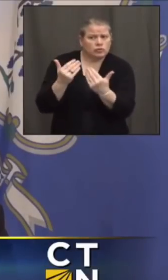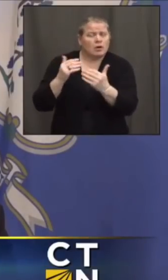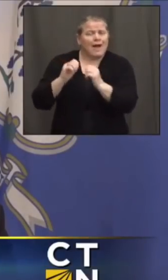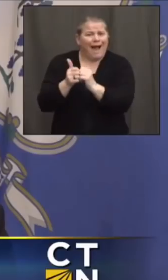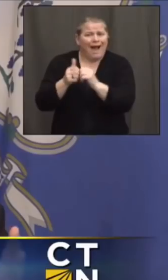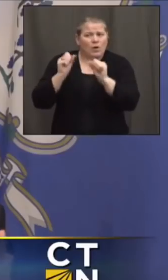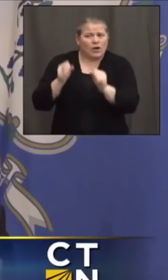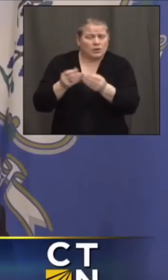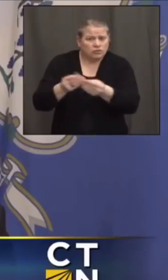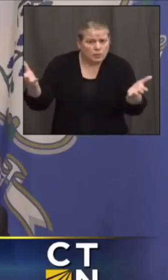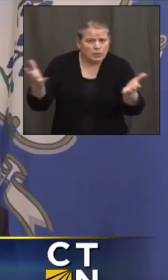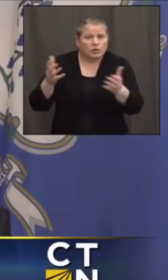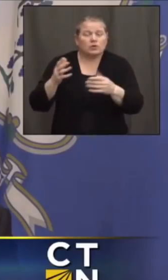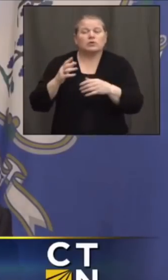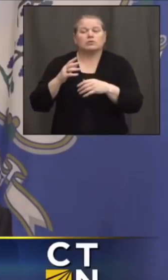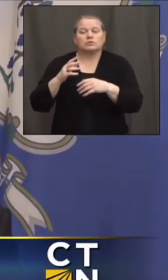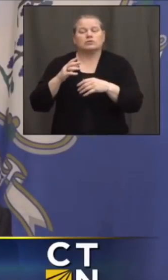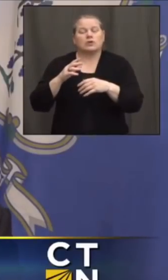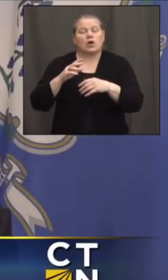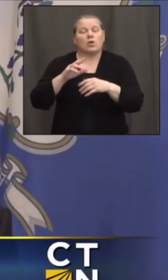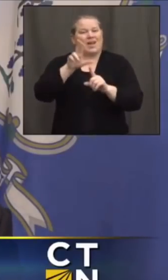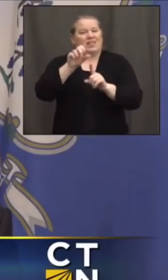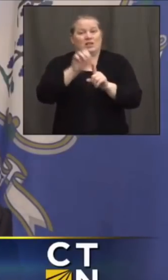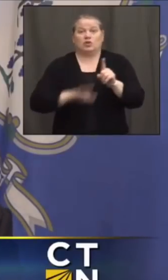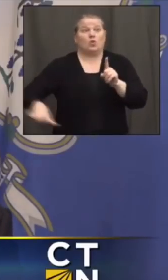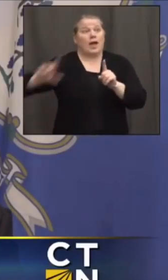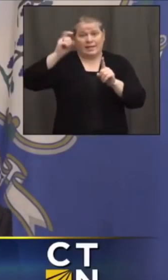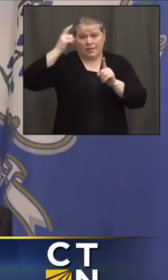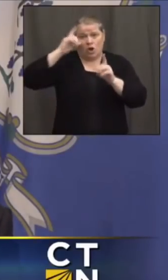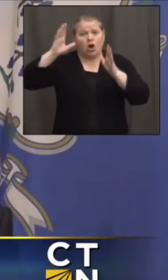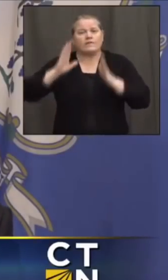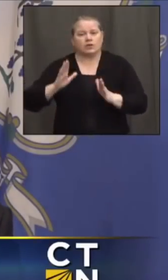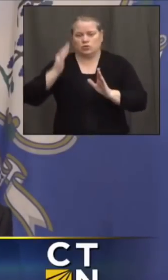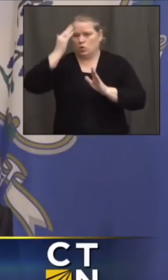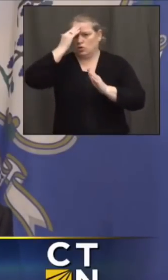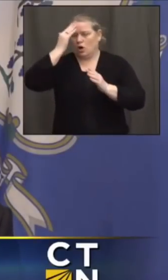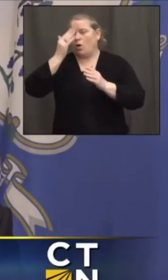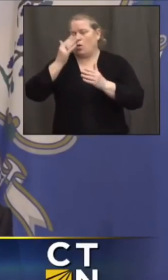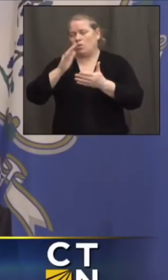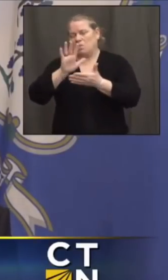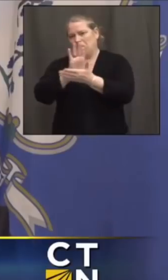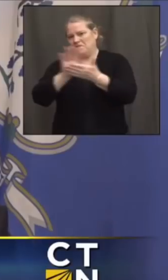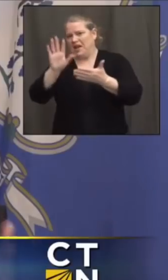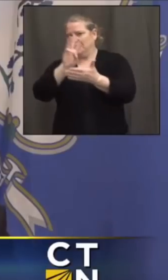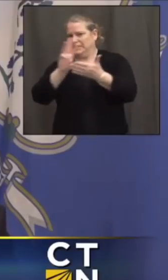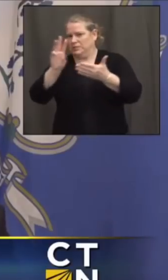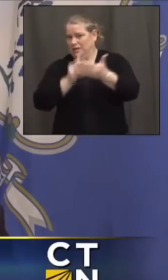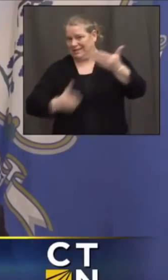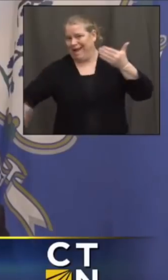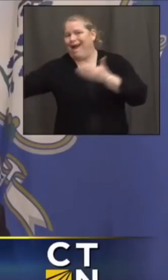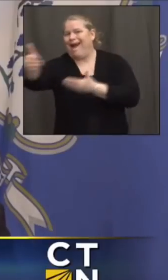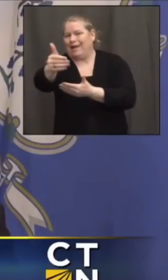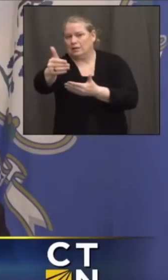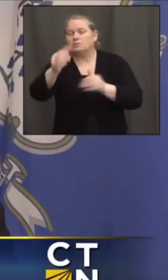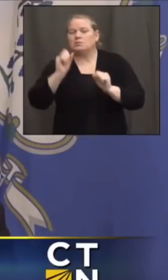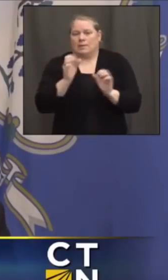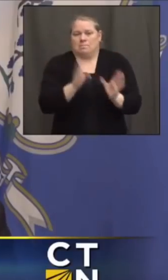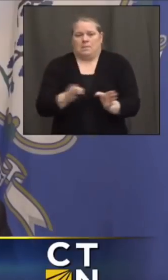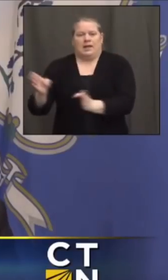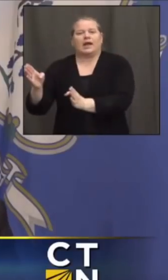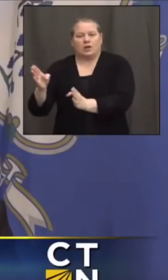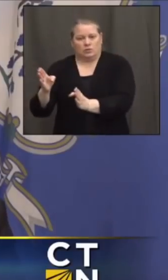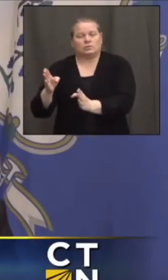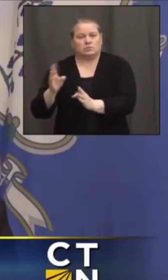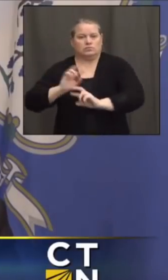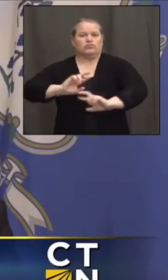distributed, so that governors across the country can get not a 1 or 2 week window, but a 5 or 6 week window, allow us to prepare accordingly.